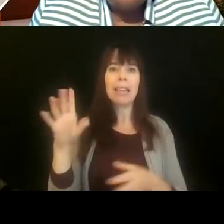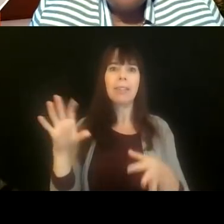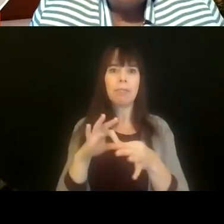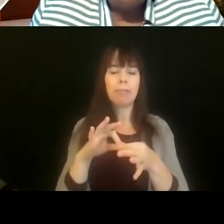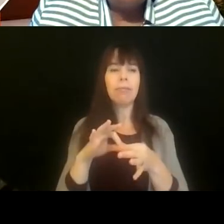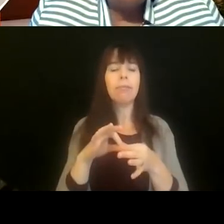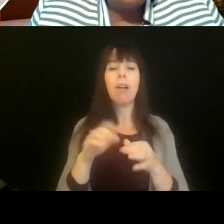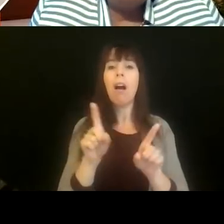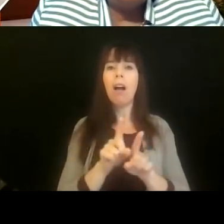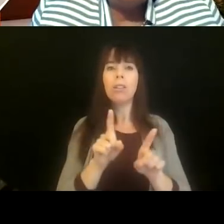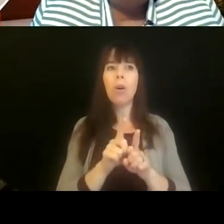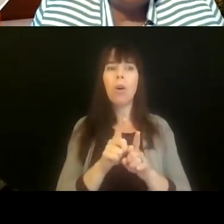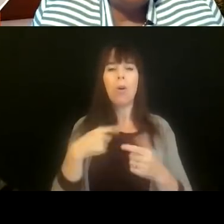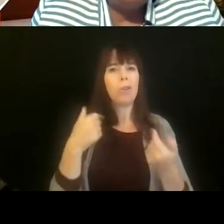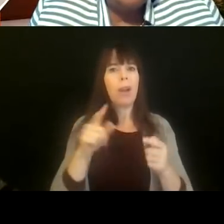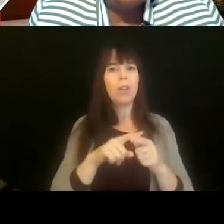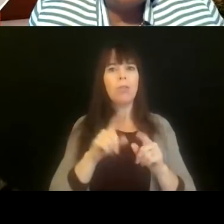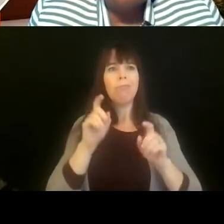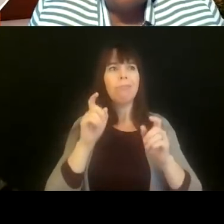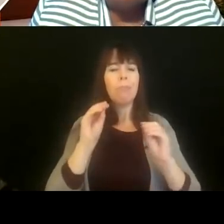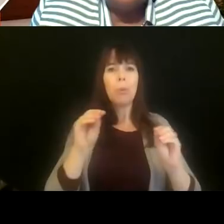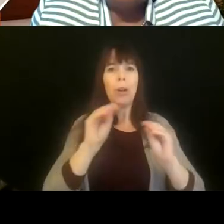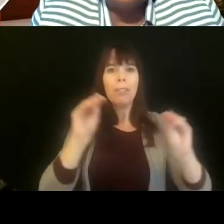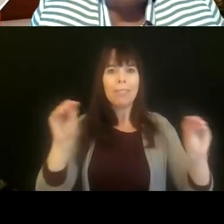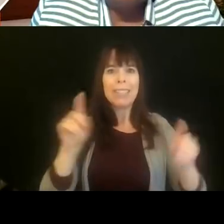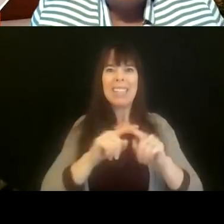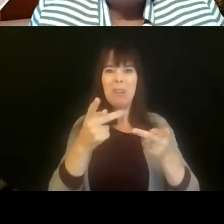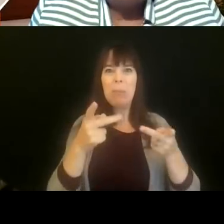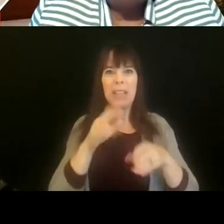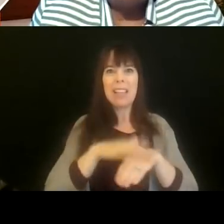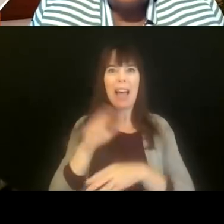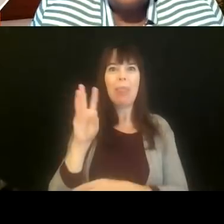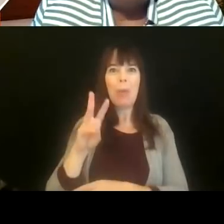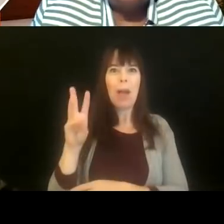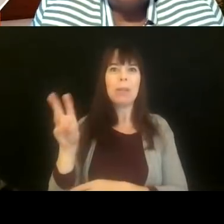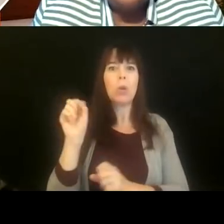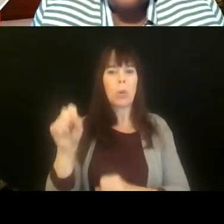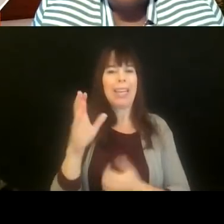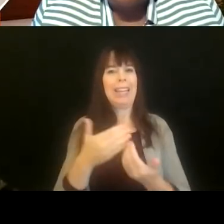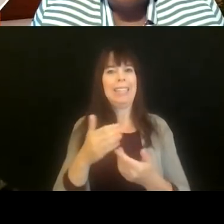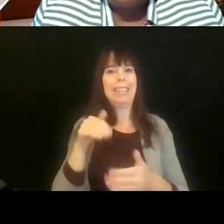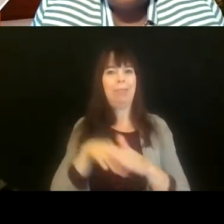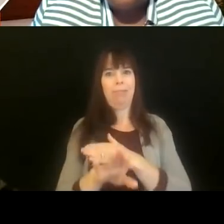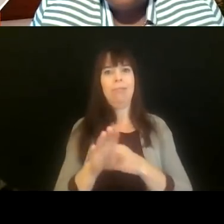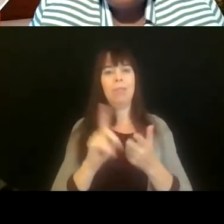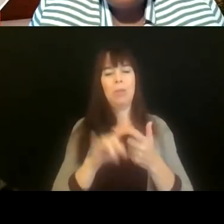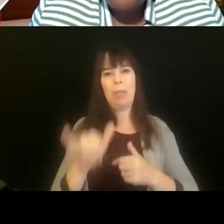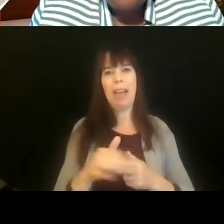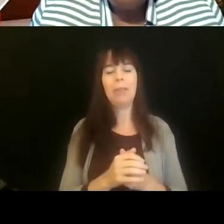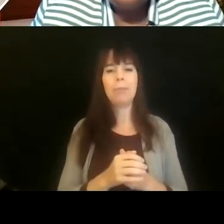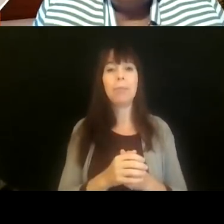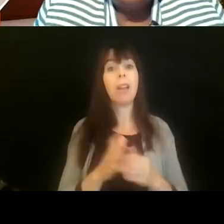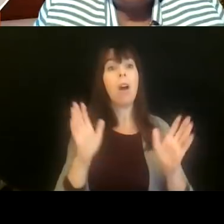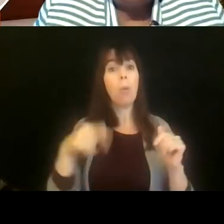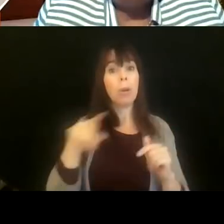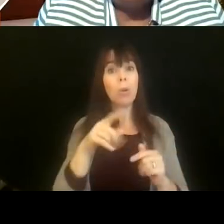we're also trying to put it in various places throughout the websites so that you can have easy access to it. So I hope you